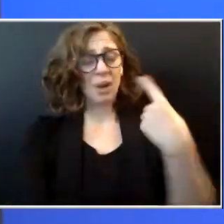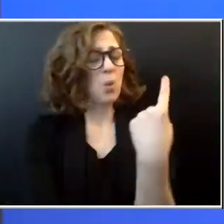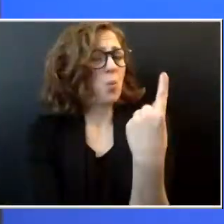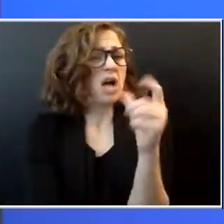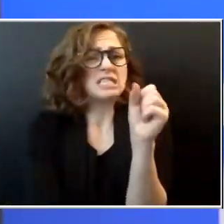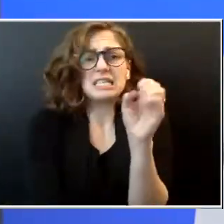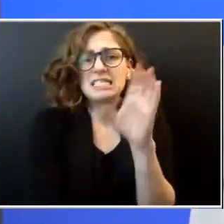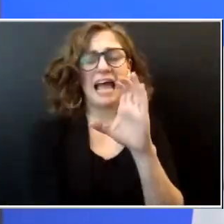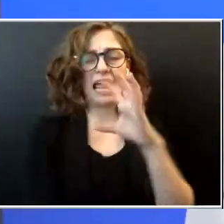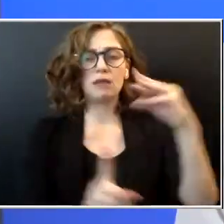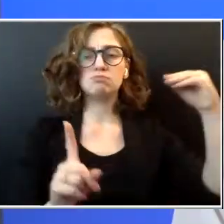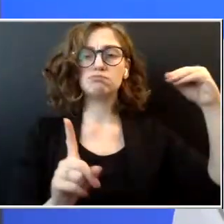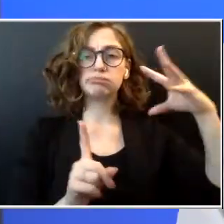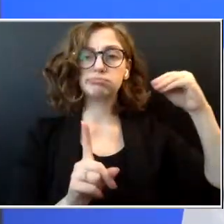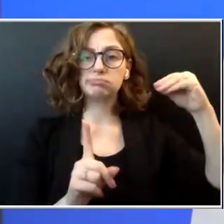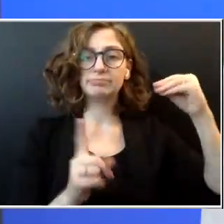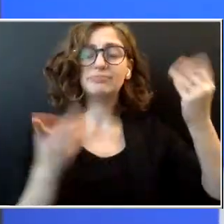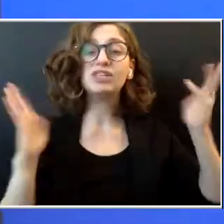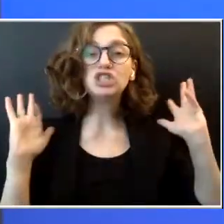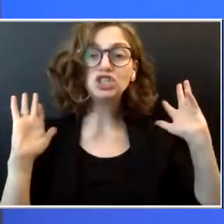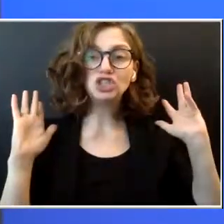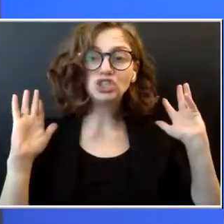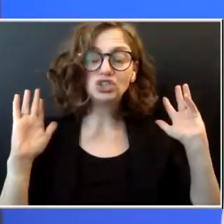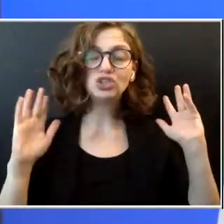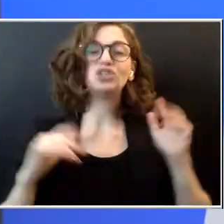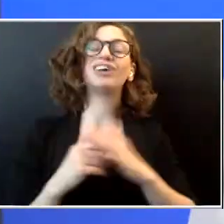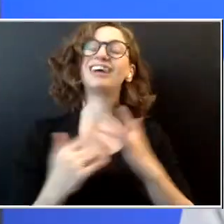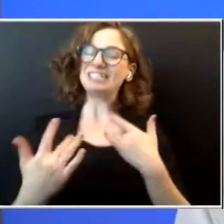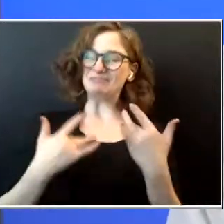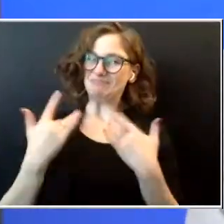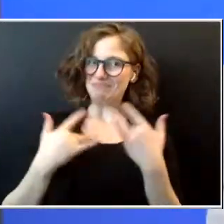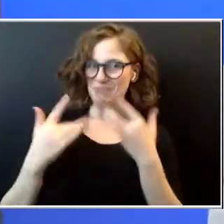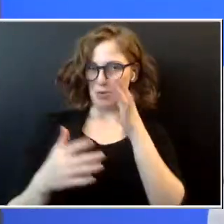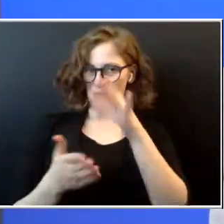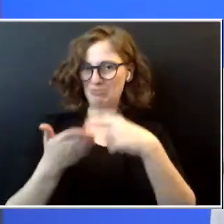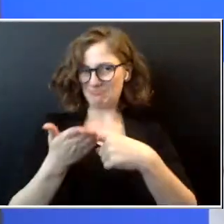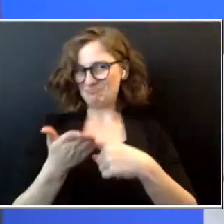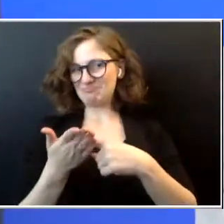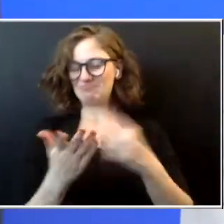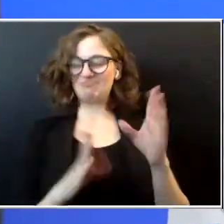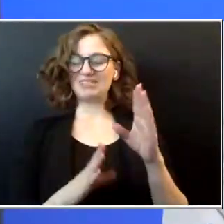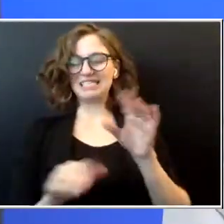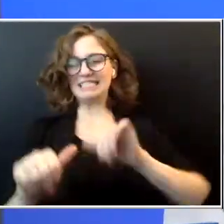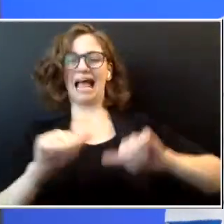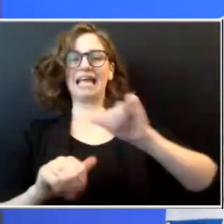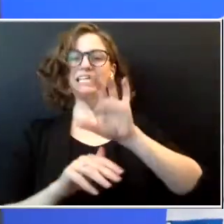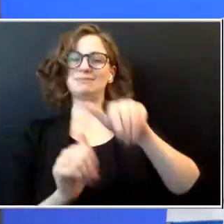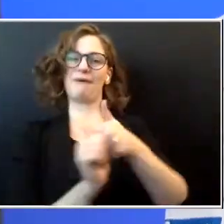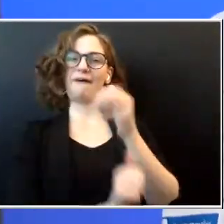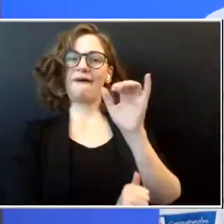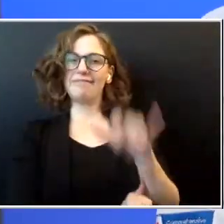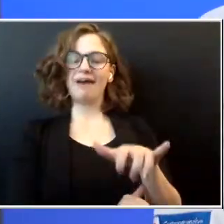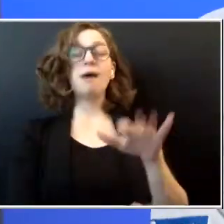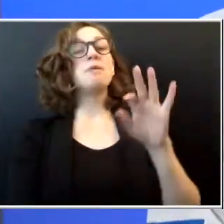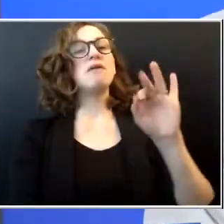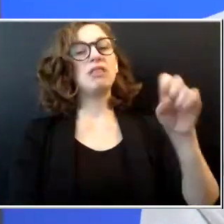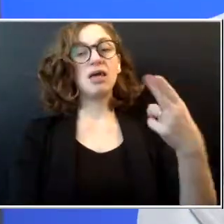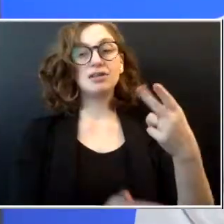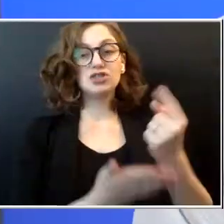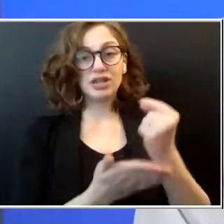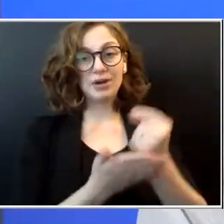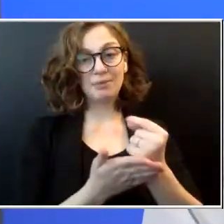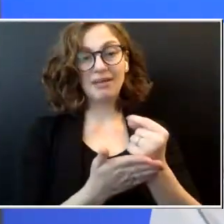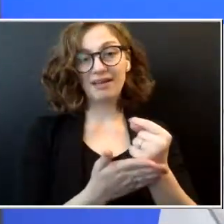about that and why the biology of that and how it's worked. But the flash therapy, and I do believe is going to come